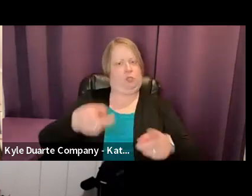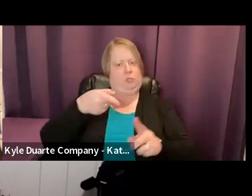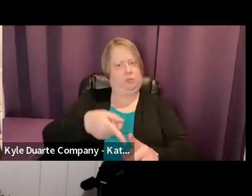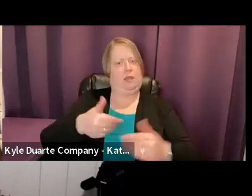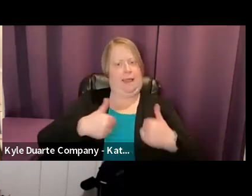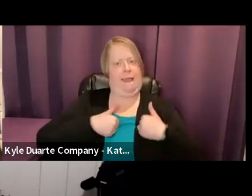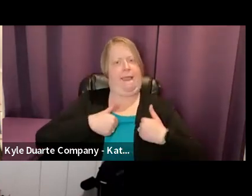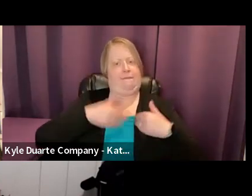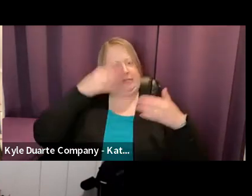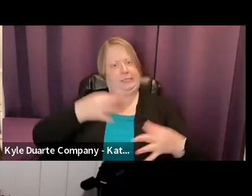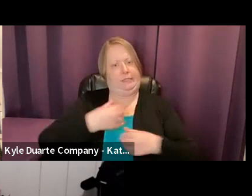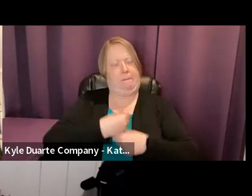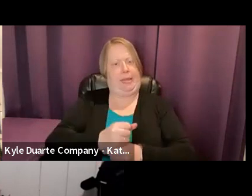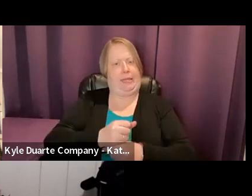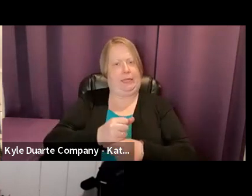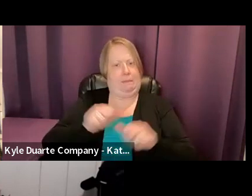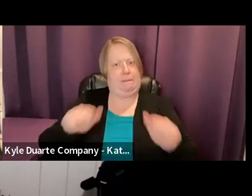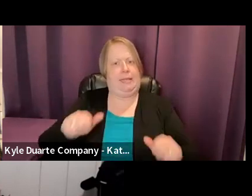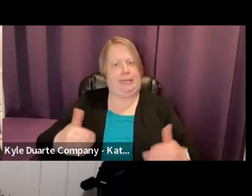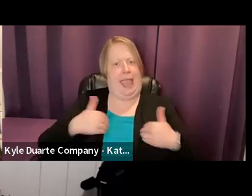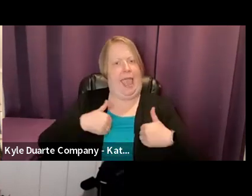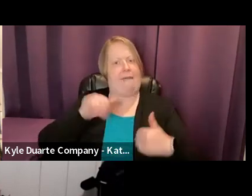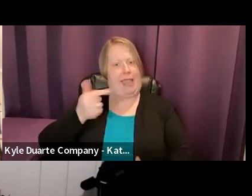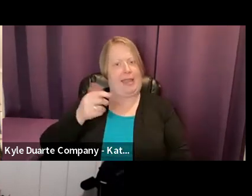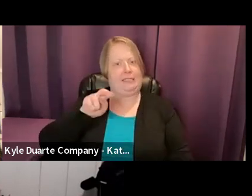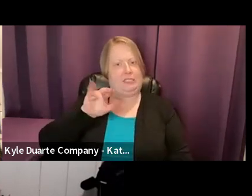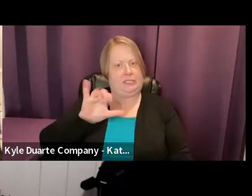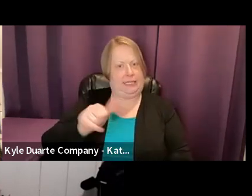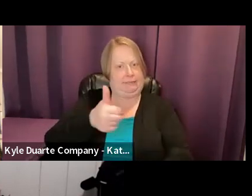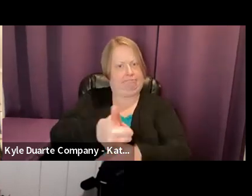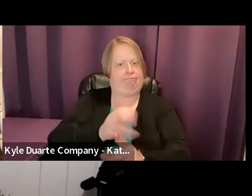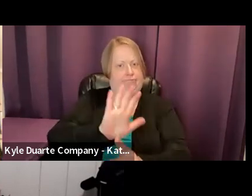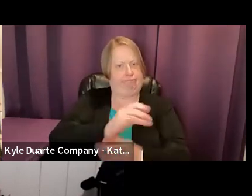agency. And that's kind of the perceptions that I work in and fight against.